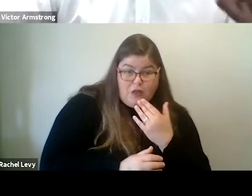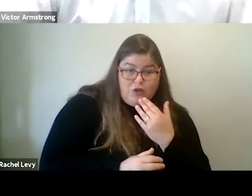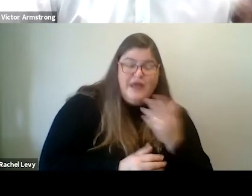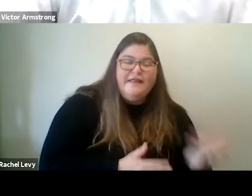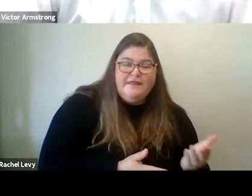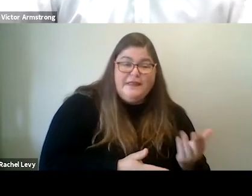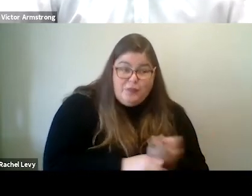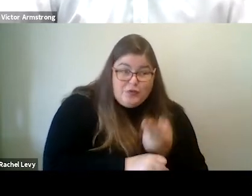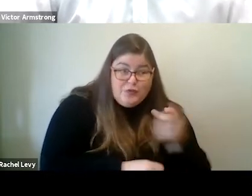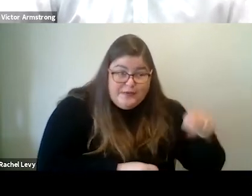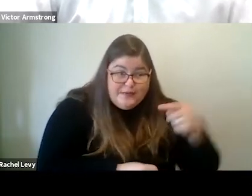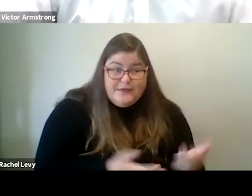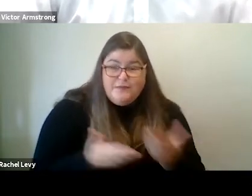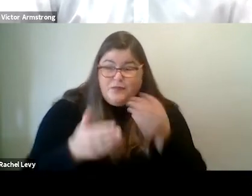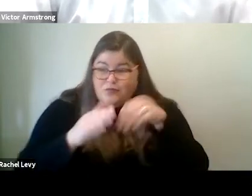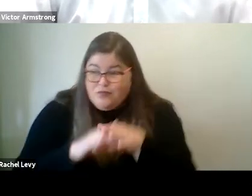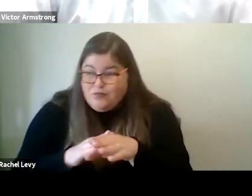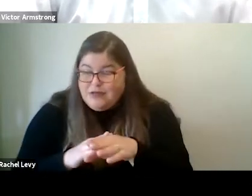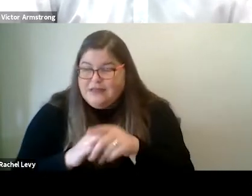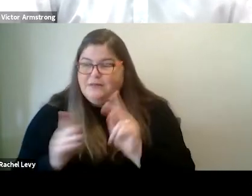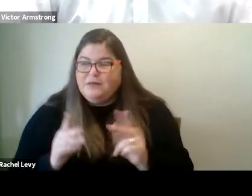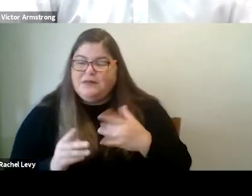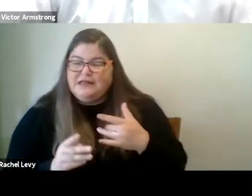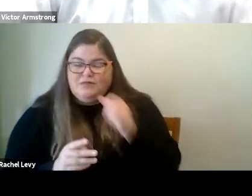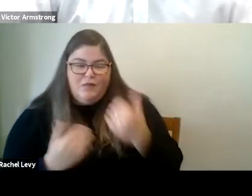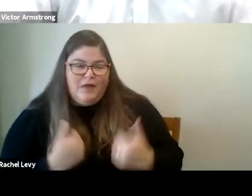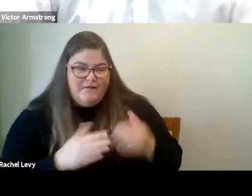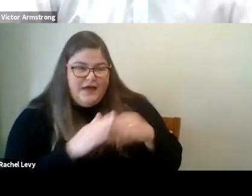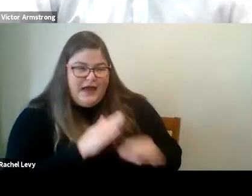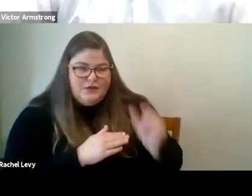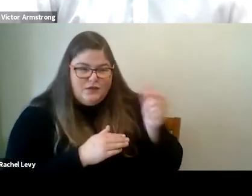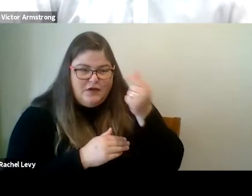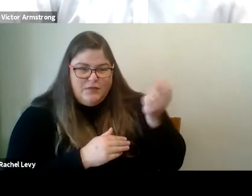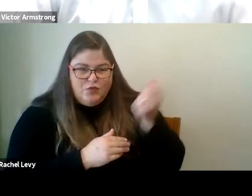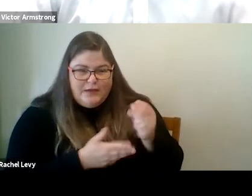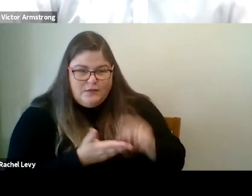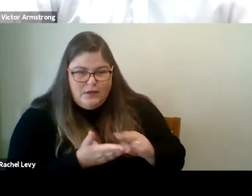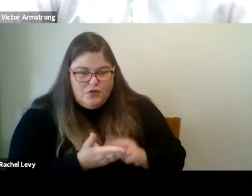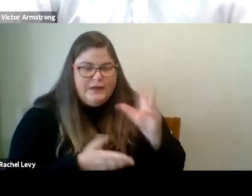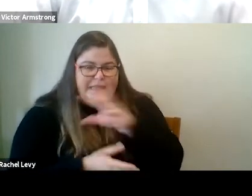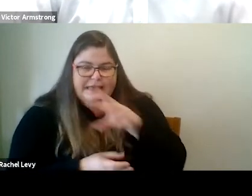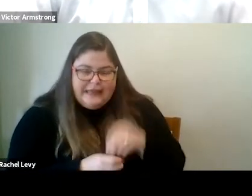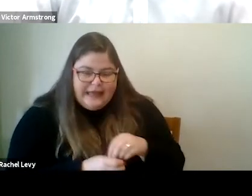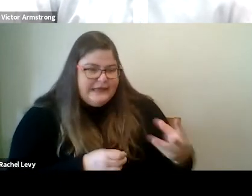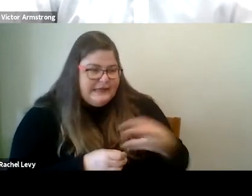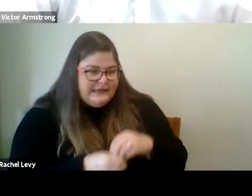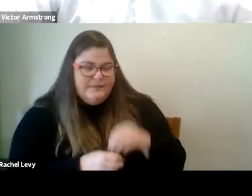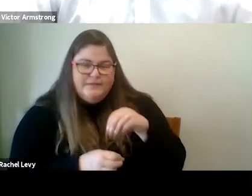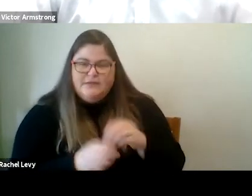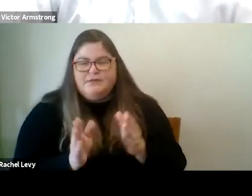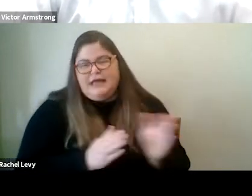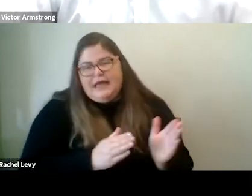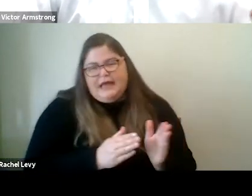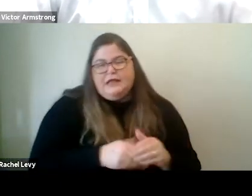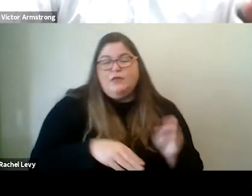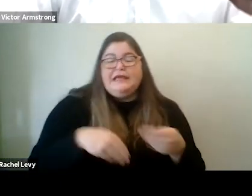often without access to government grants and contracts, and engage them in the planning. By giving voice